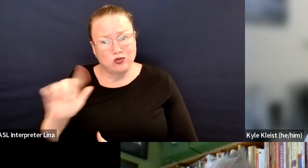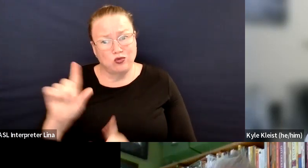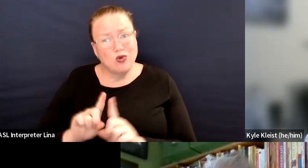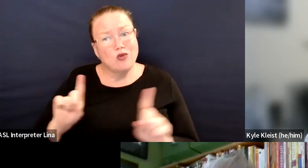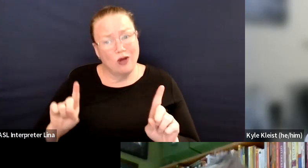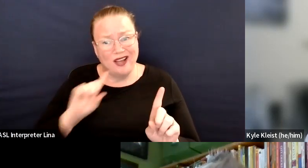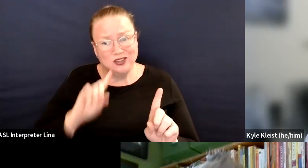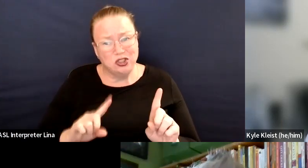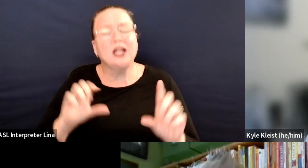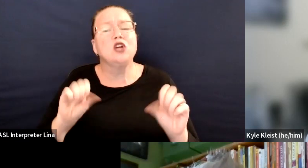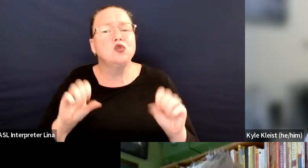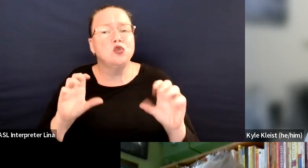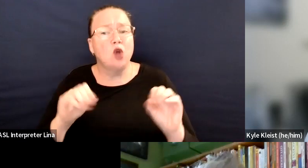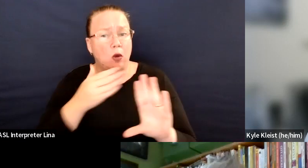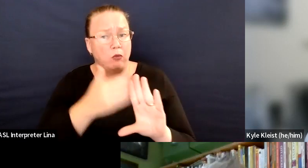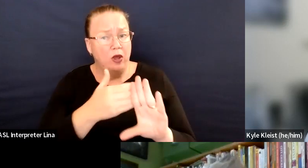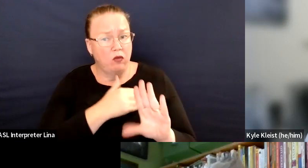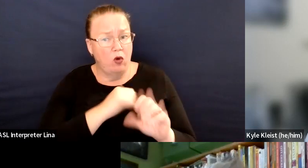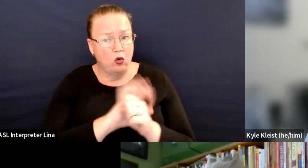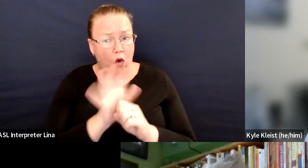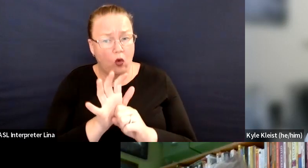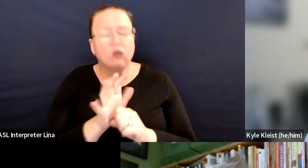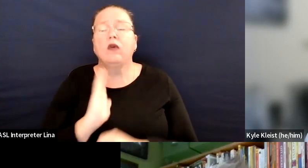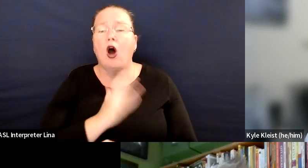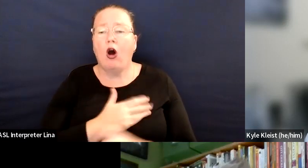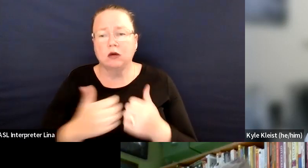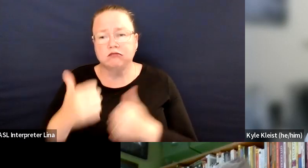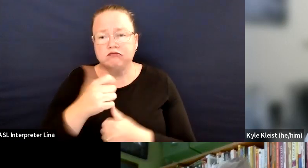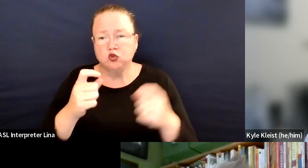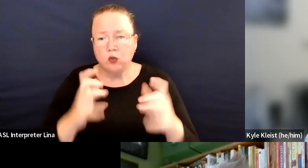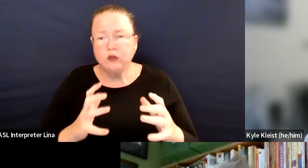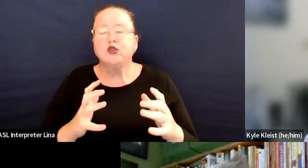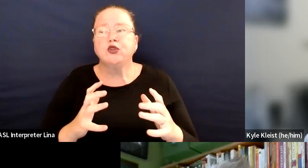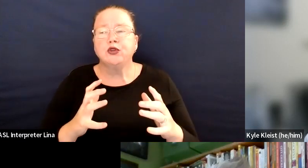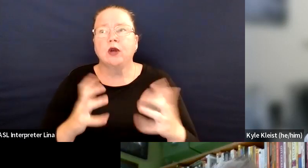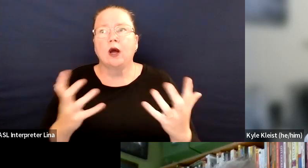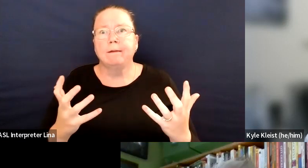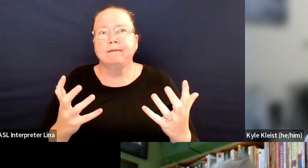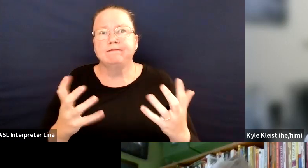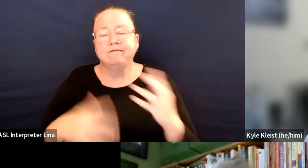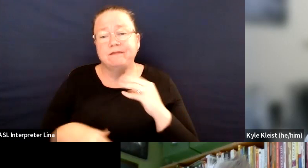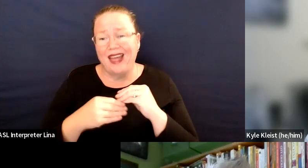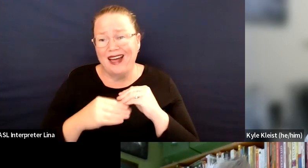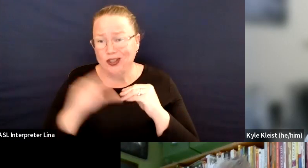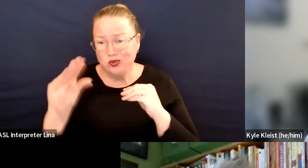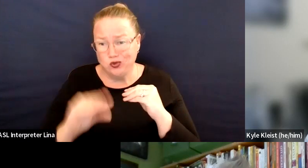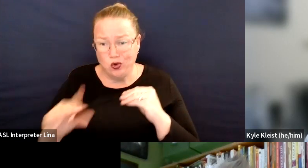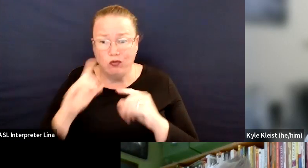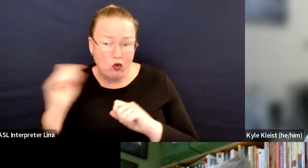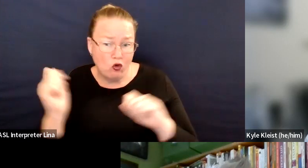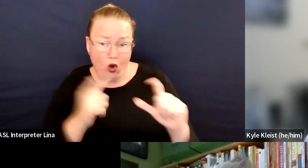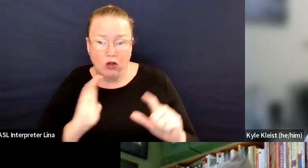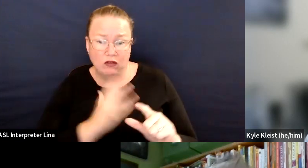fact. So before the pandemic, our executive director was adding Zoom to all of